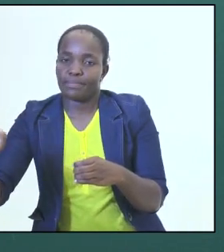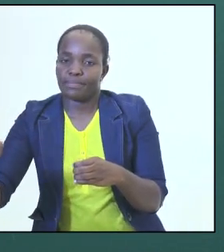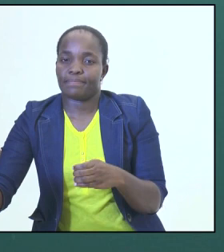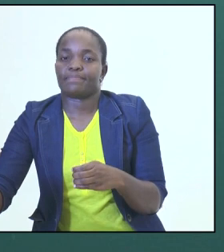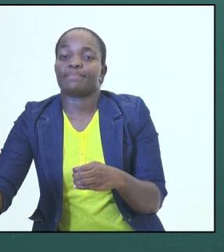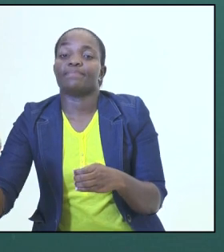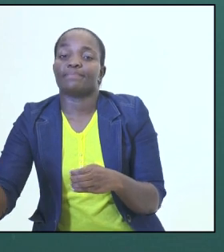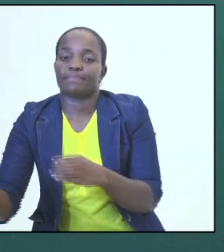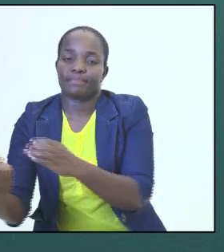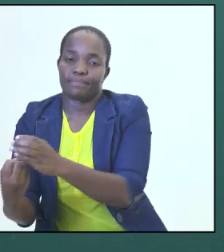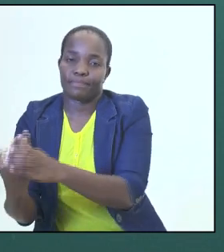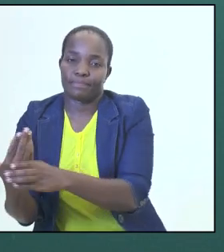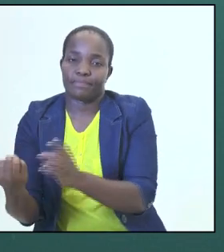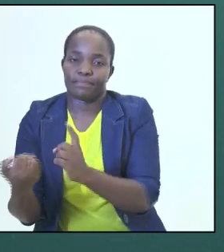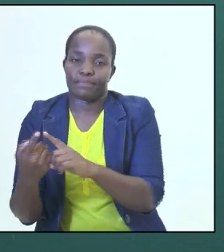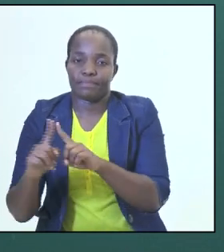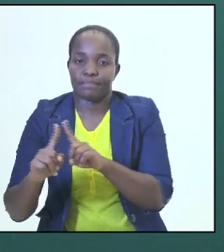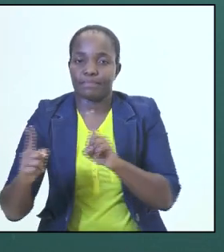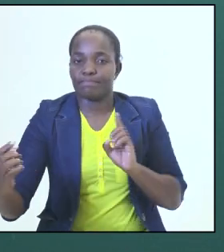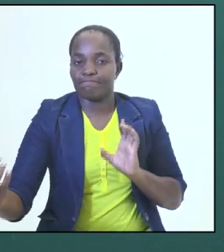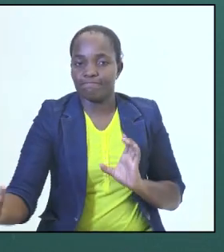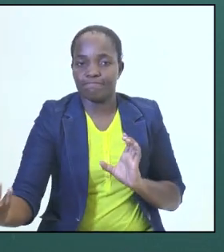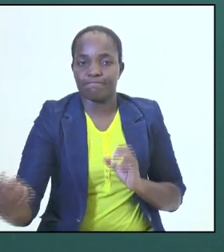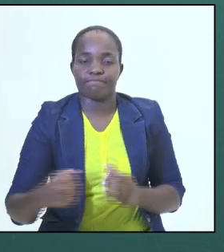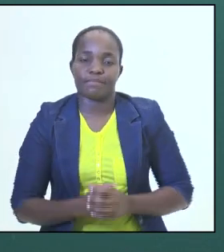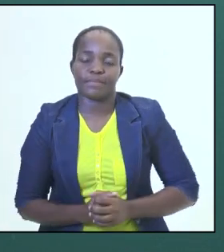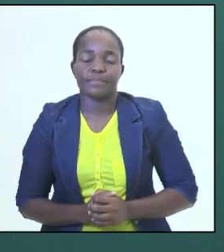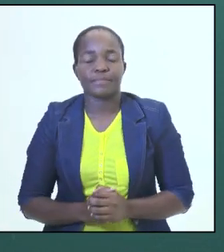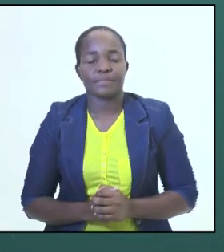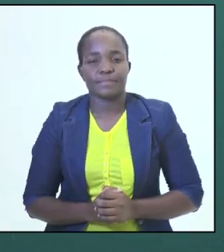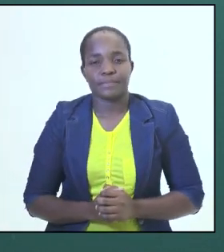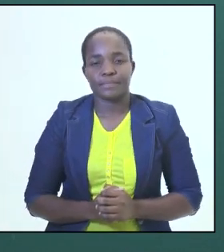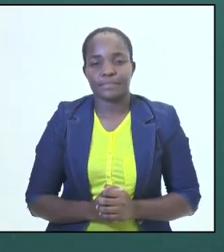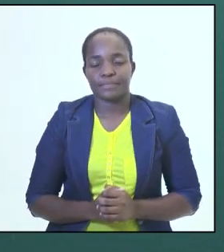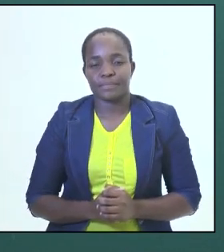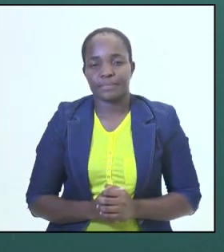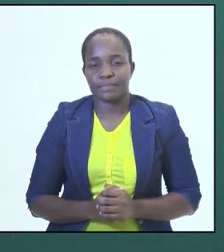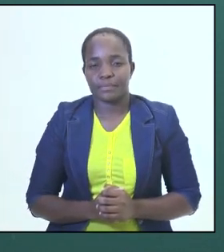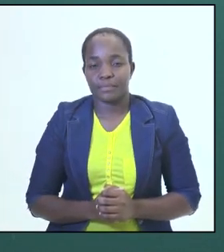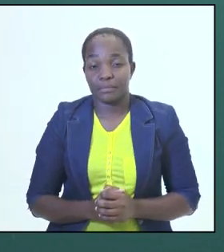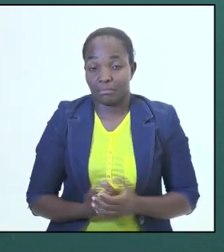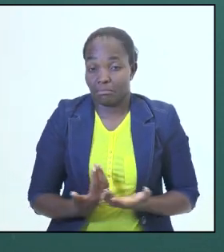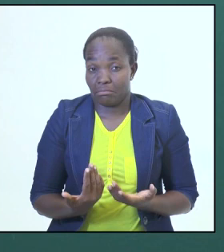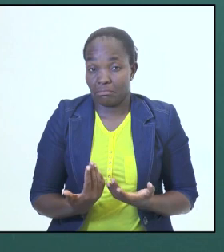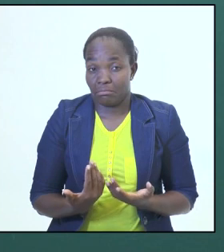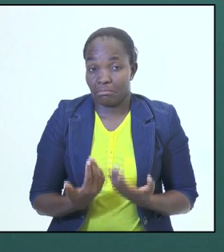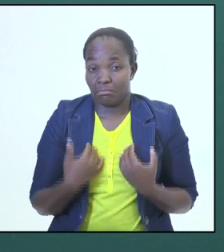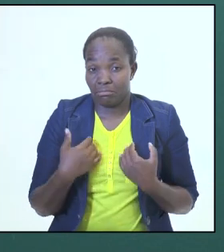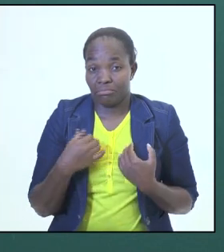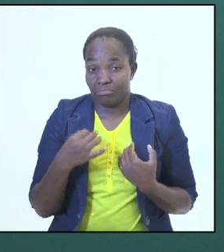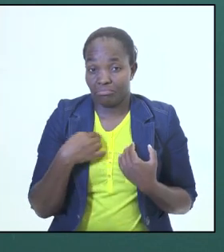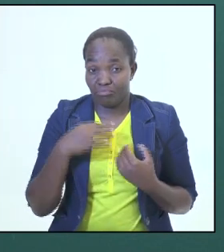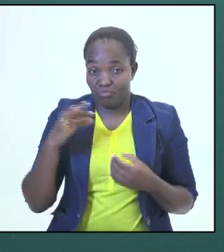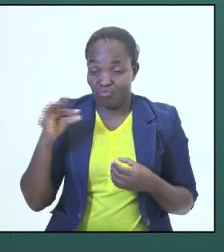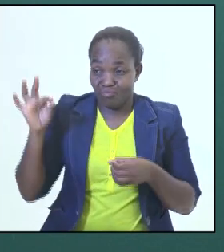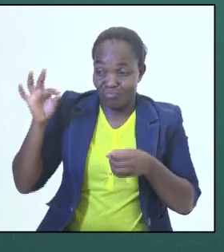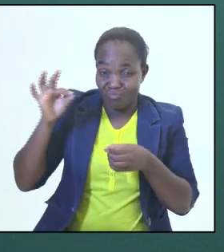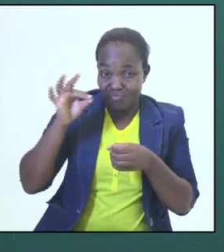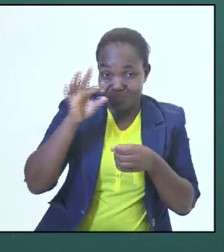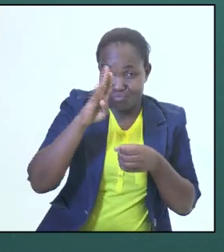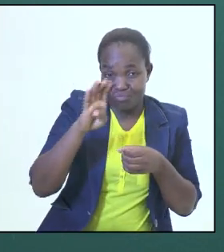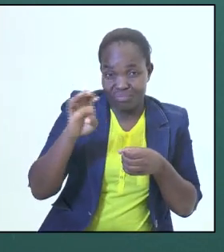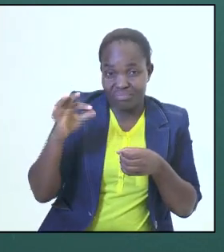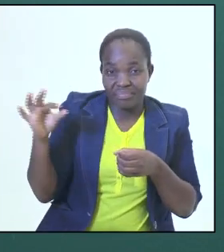type of flower but on another plant. Like if I were to be a bee, I would